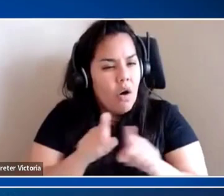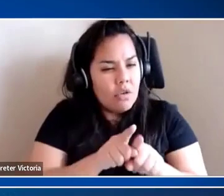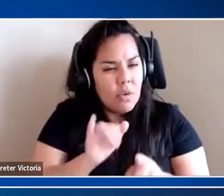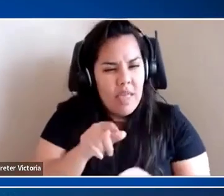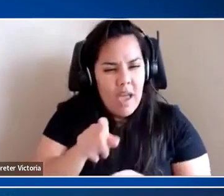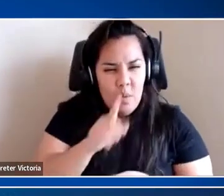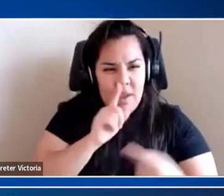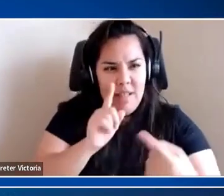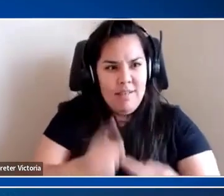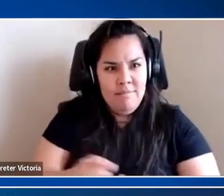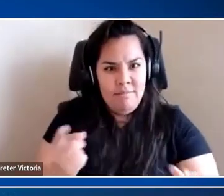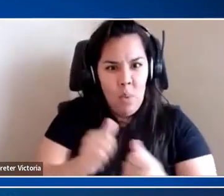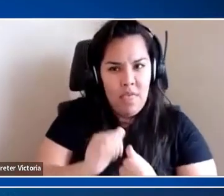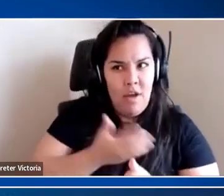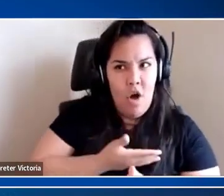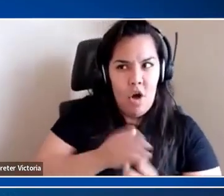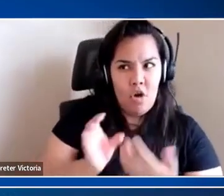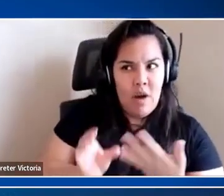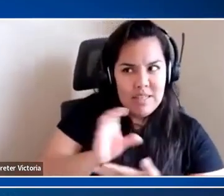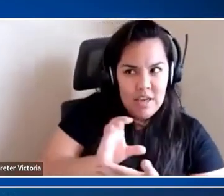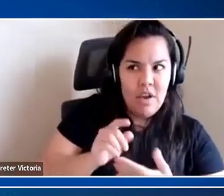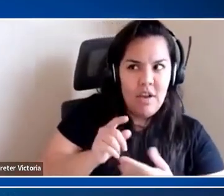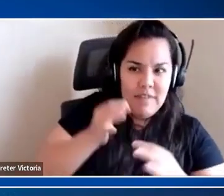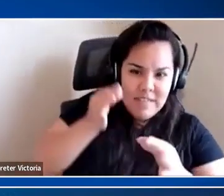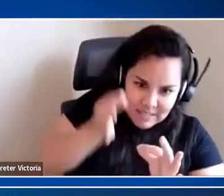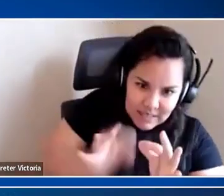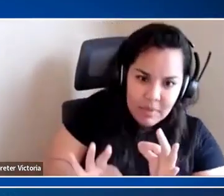review criteria that we're trying to get to.